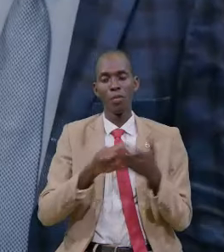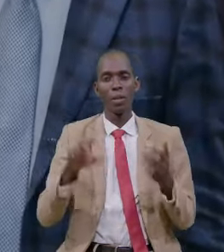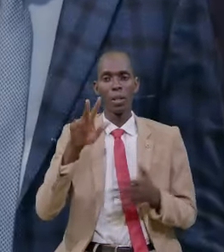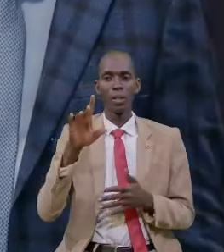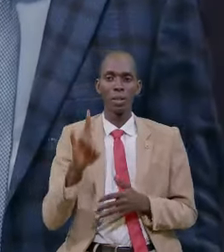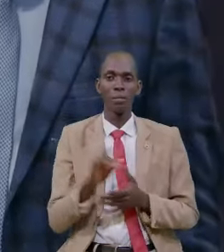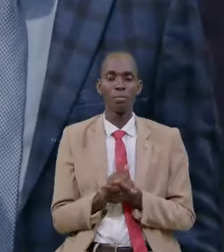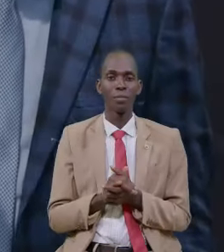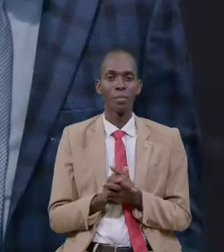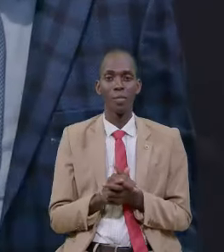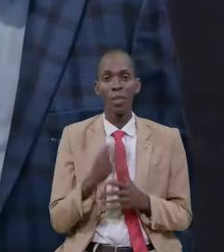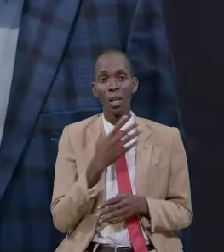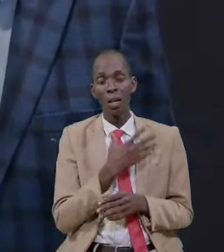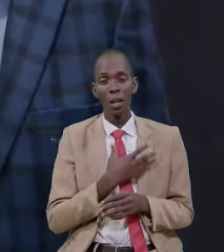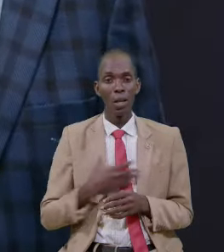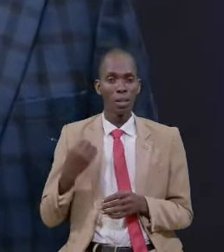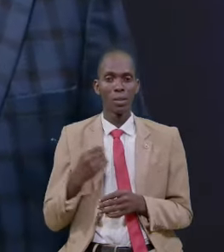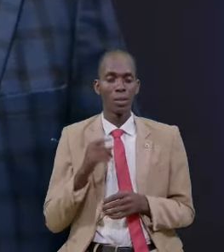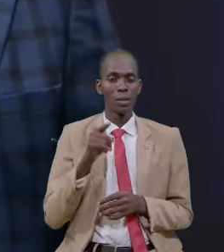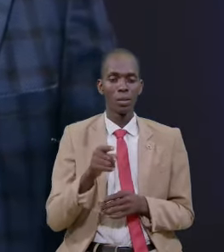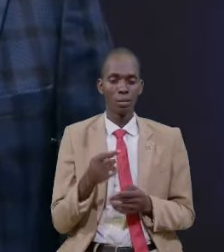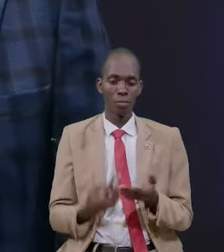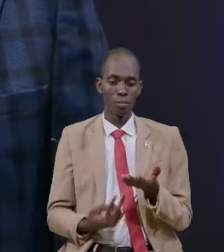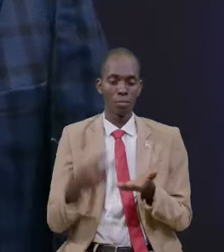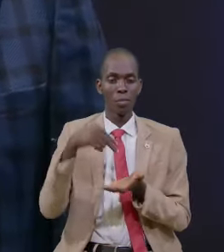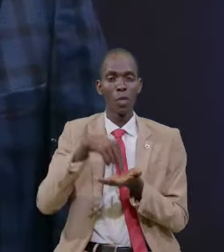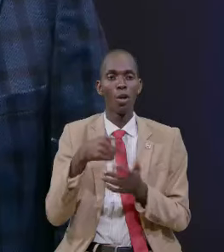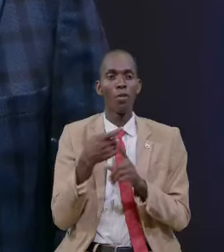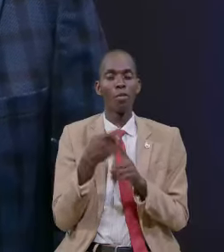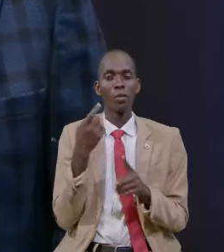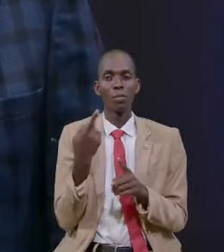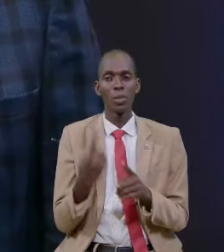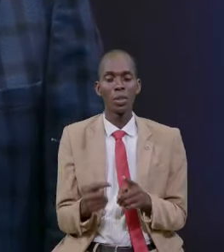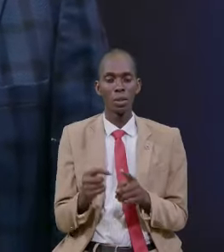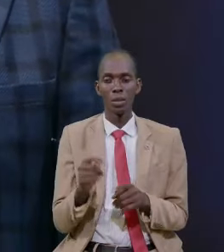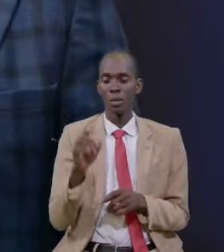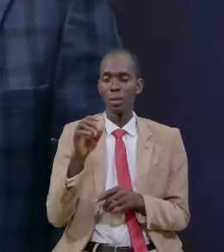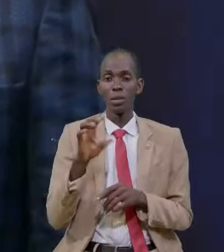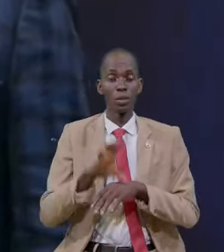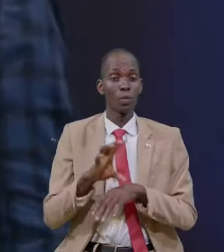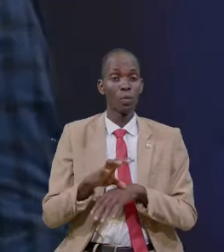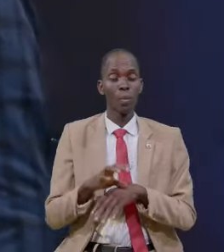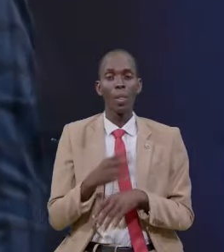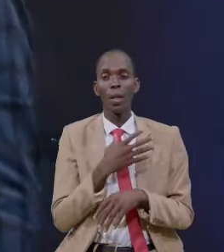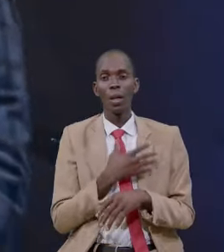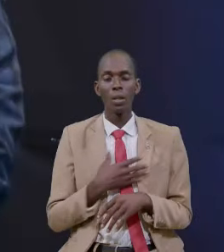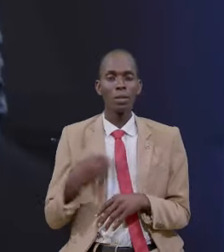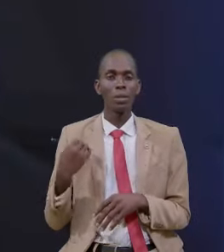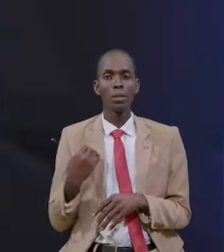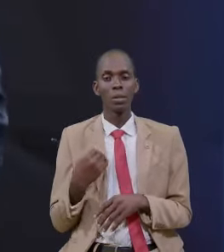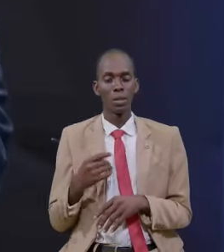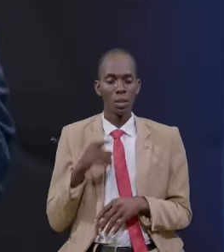he arose out of the synagogue, and he